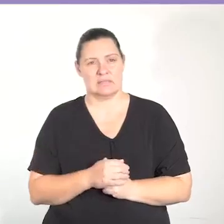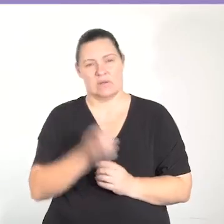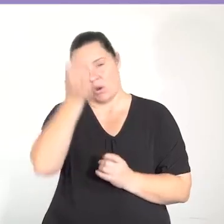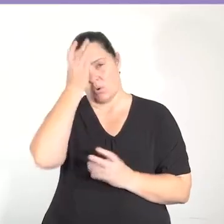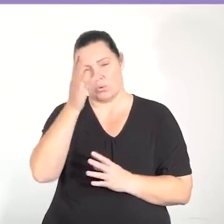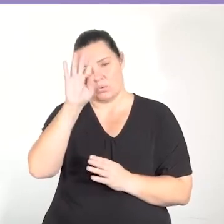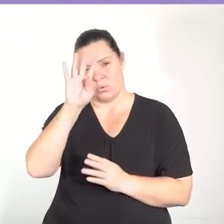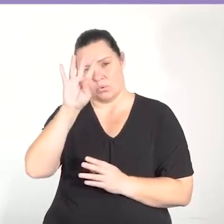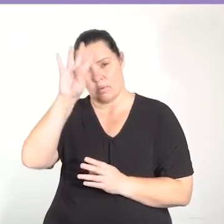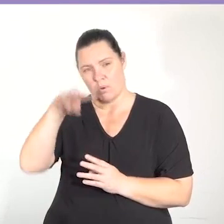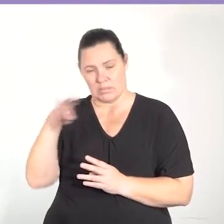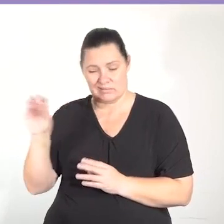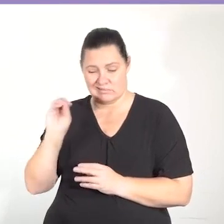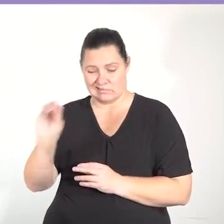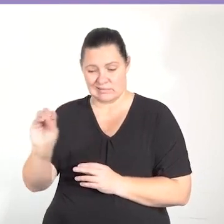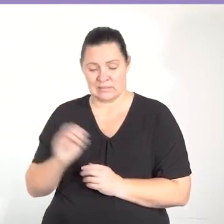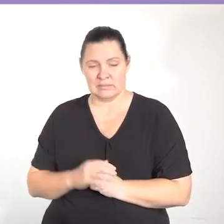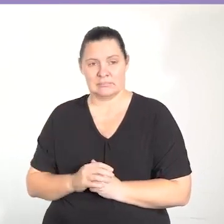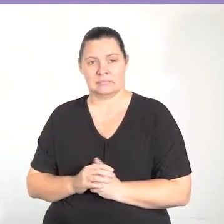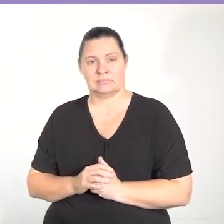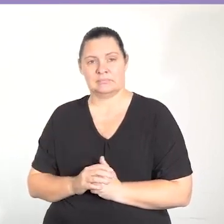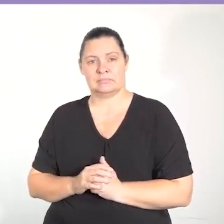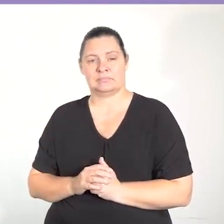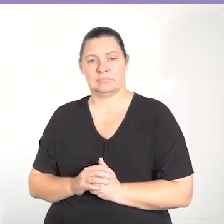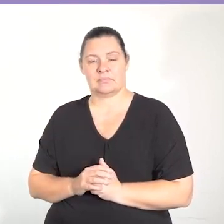our clue board.